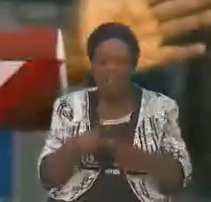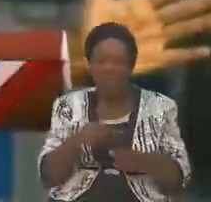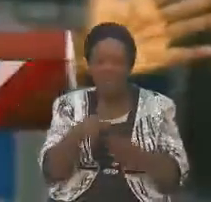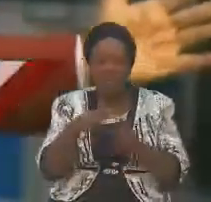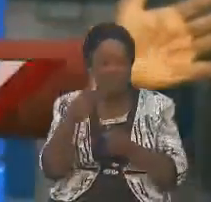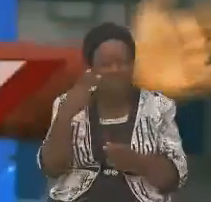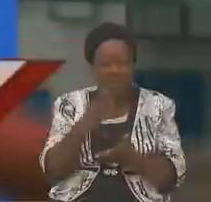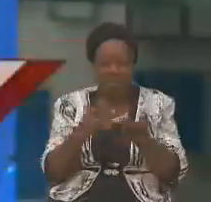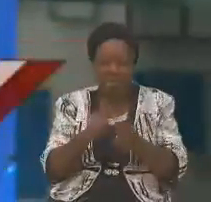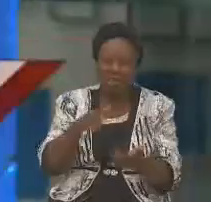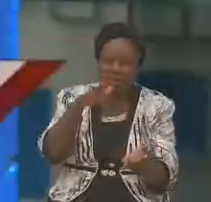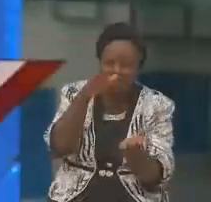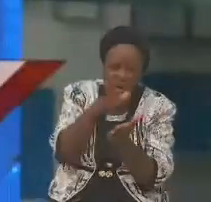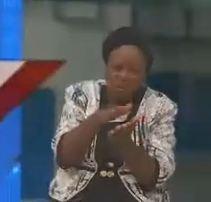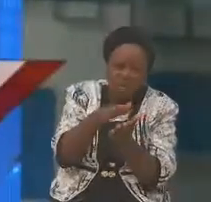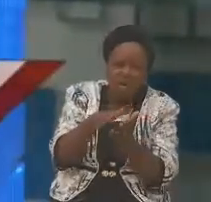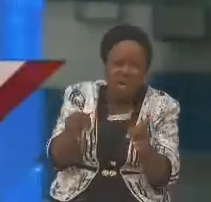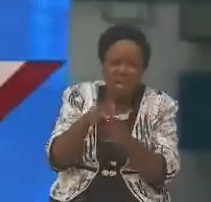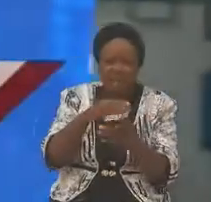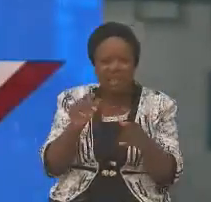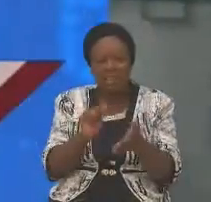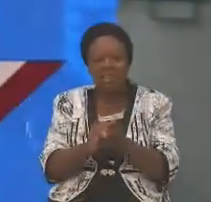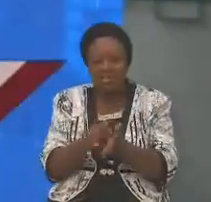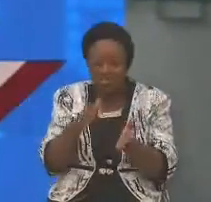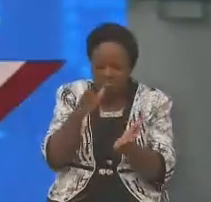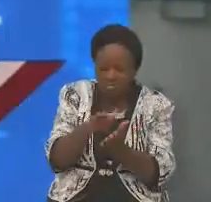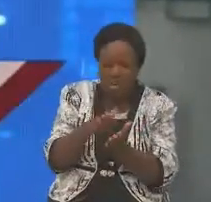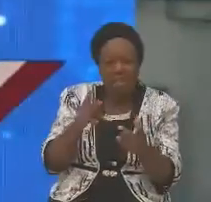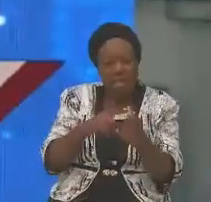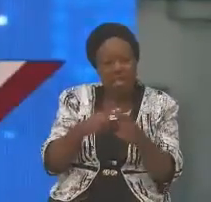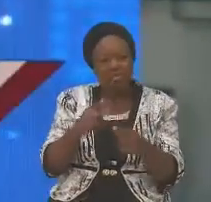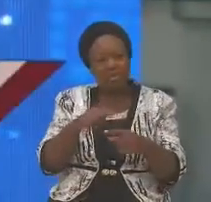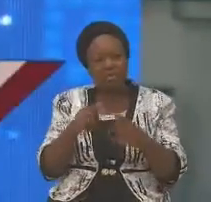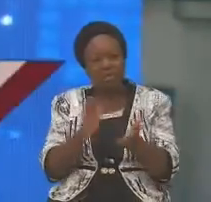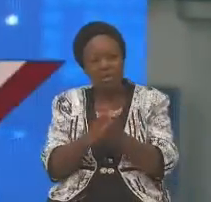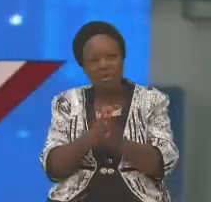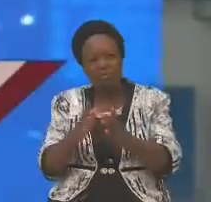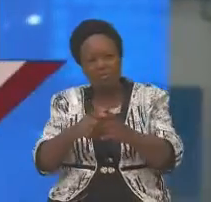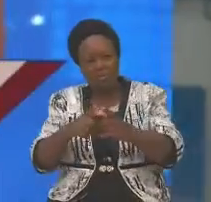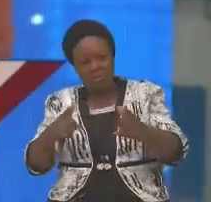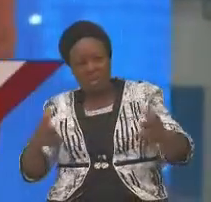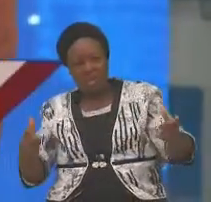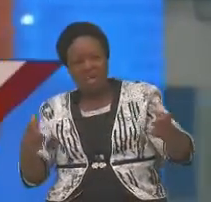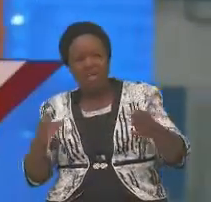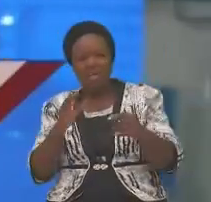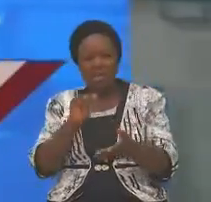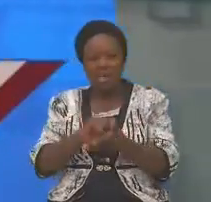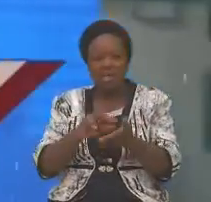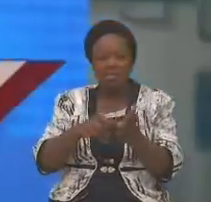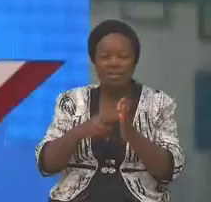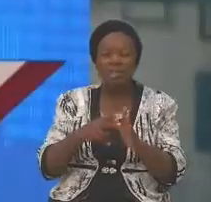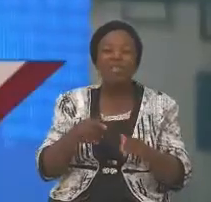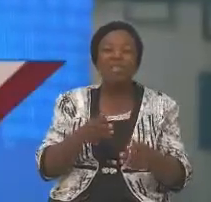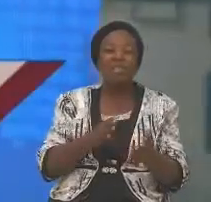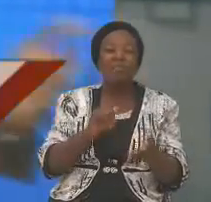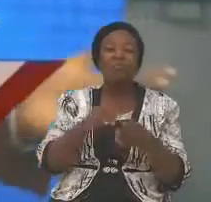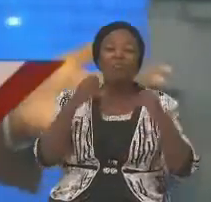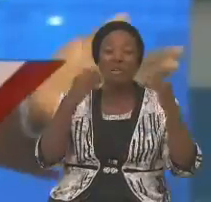plenty, and it has no limit. When you say something is much more, and it has no limit.